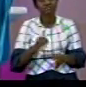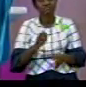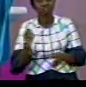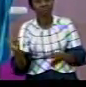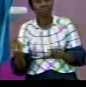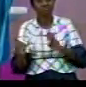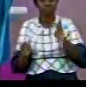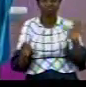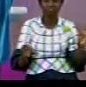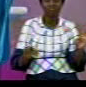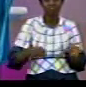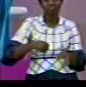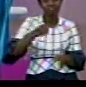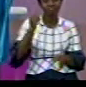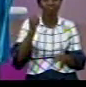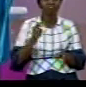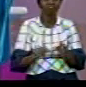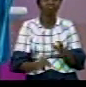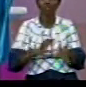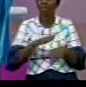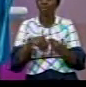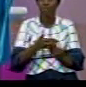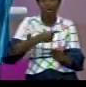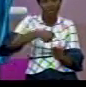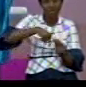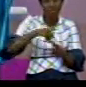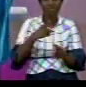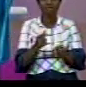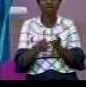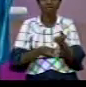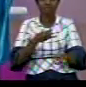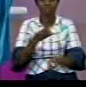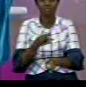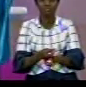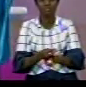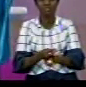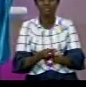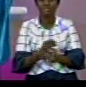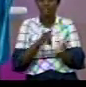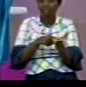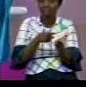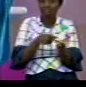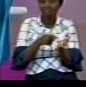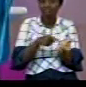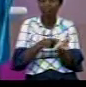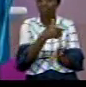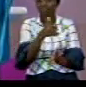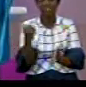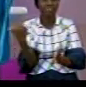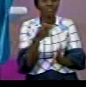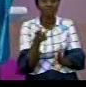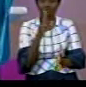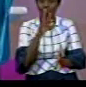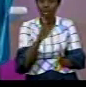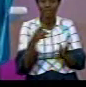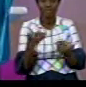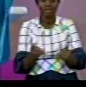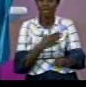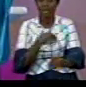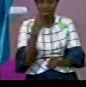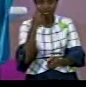central africa all over the world caribbean china check yourself wherever you are and see all over the